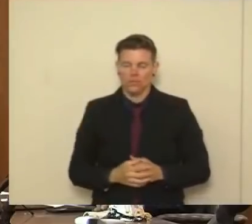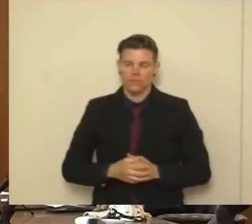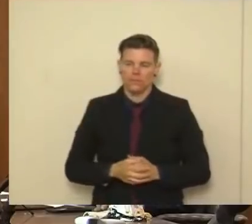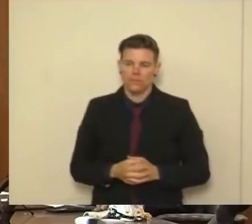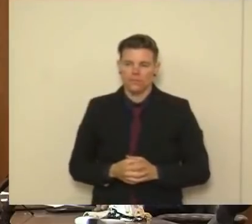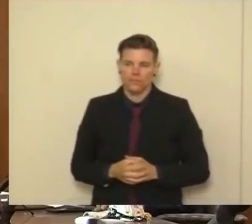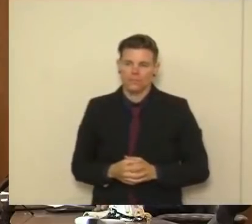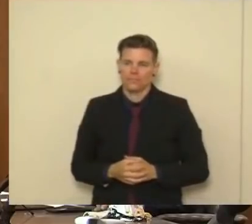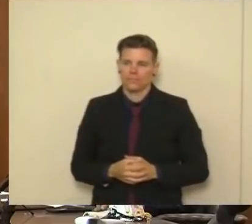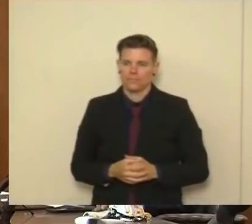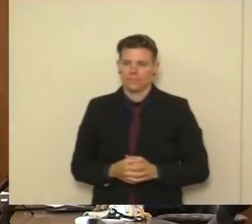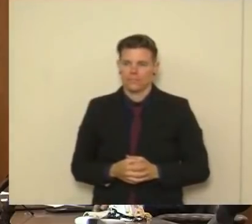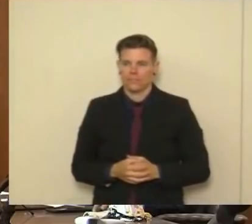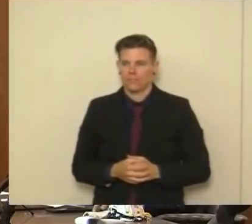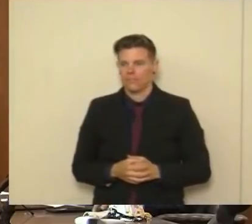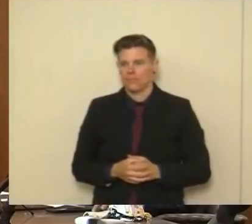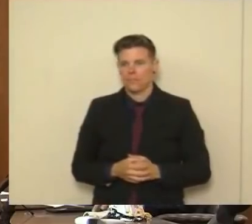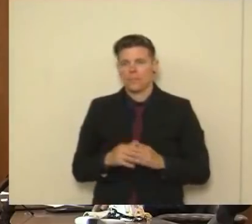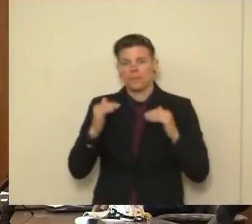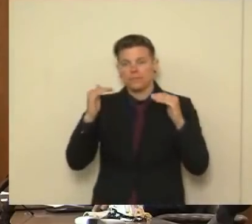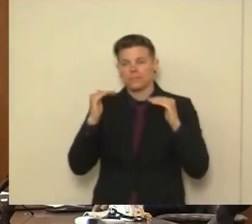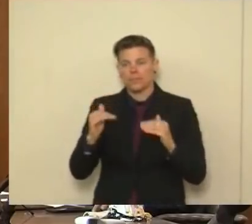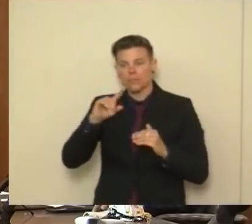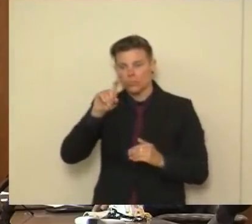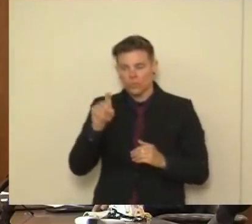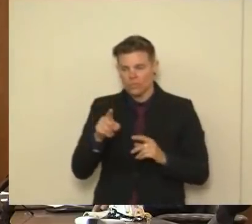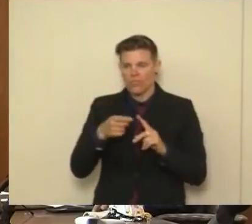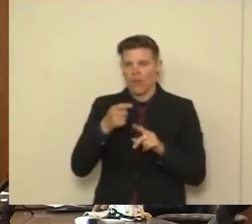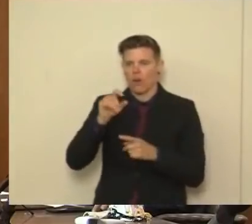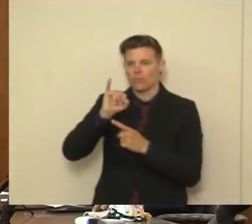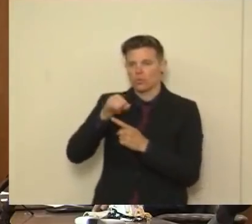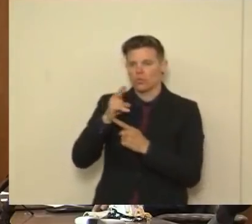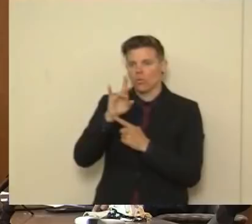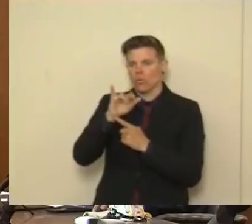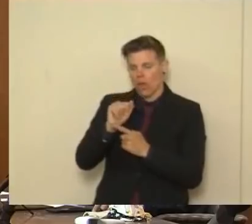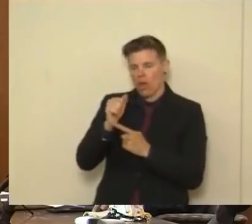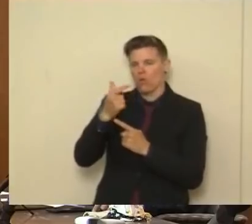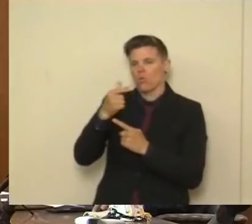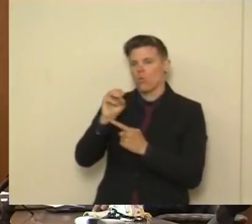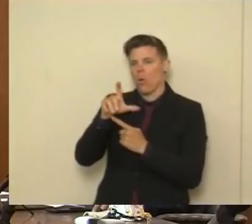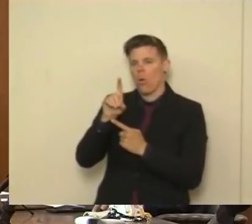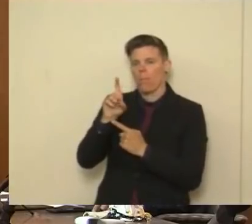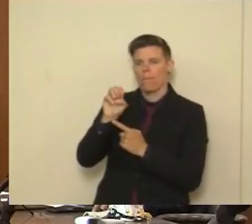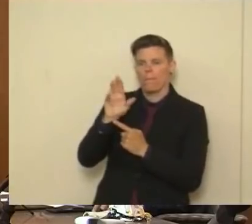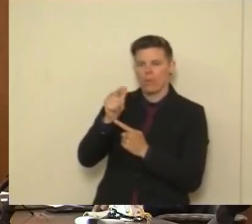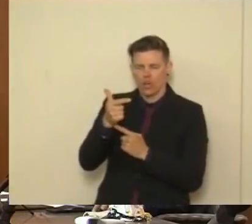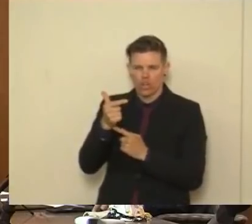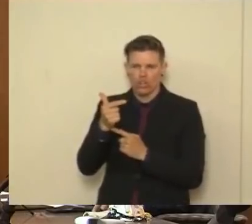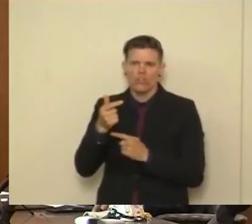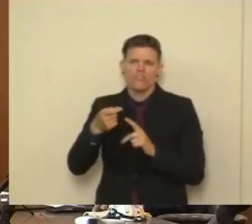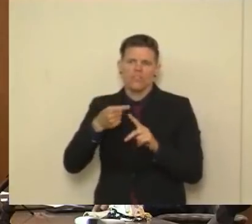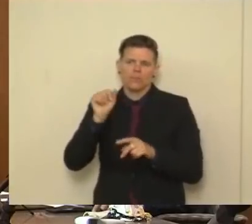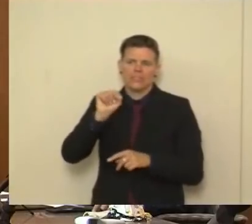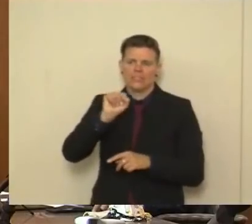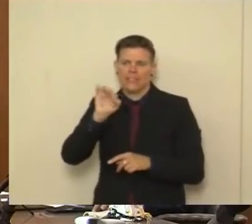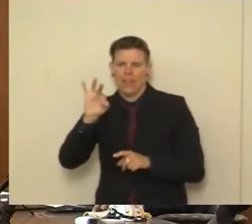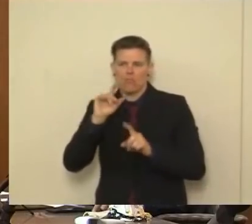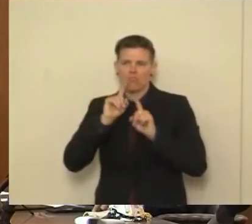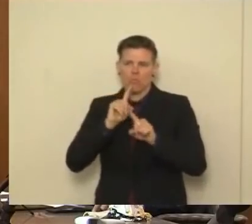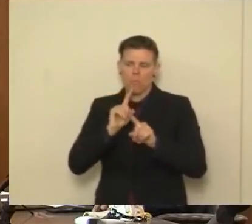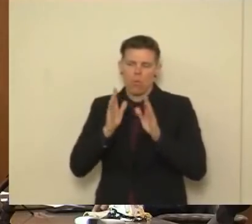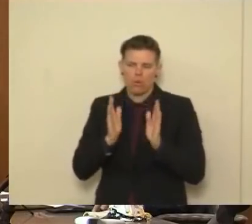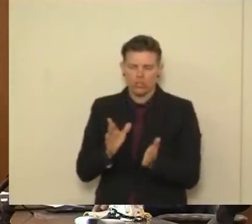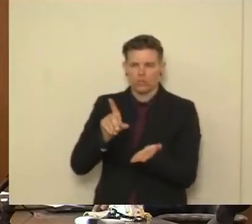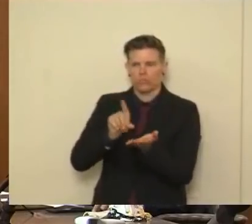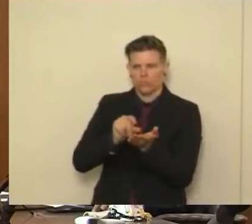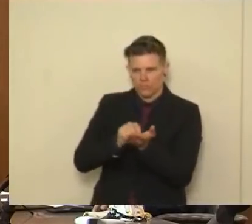Thank you, Governor. Next, I'm going to go to Julia Goldberg with the Santa Fe Reporter. Julia, you're unmuted. Go right ahead. Thank you, Nora. Thank